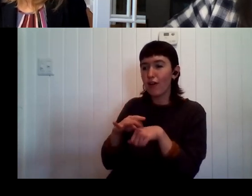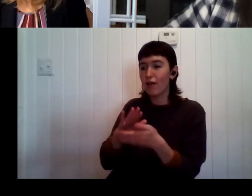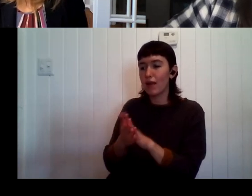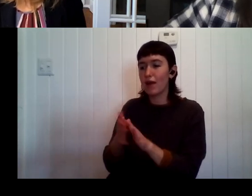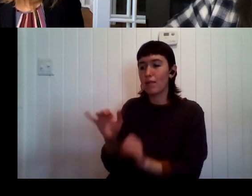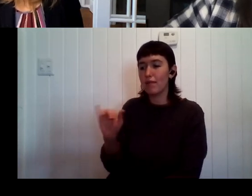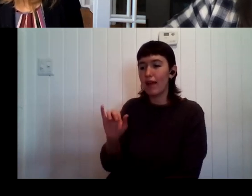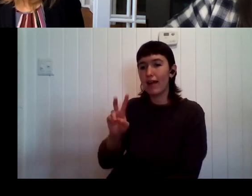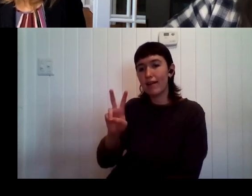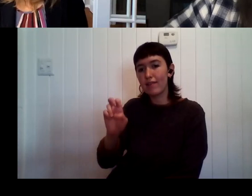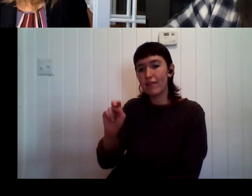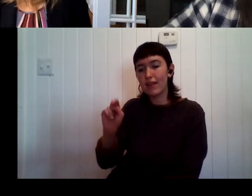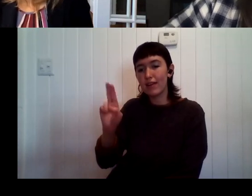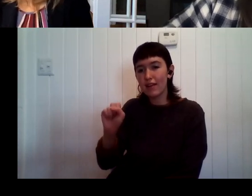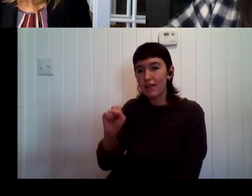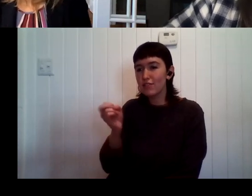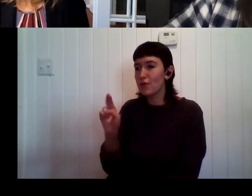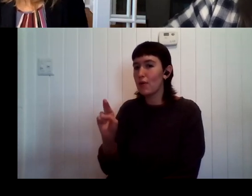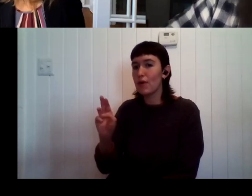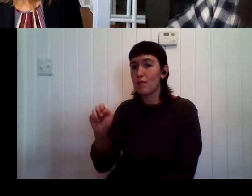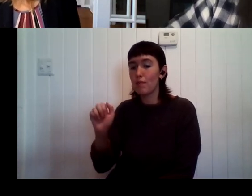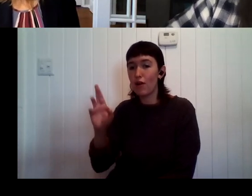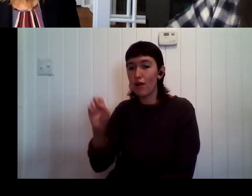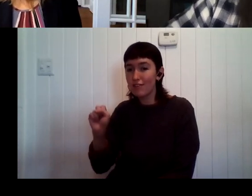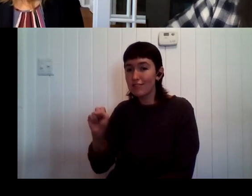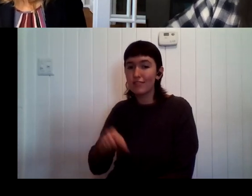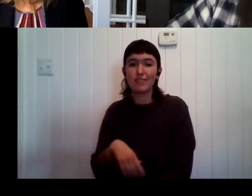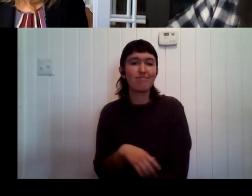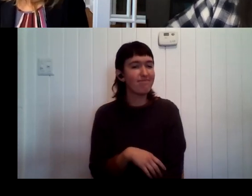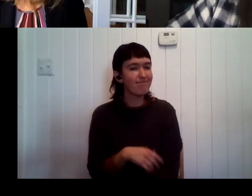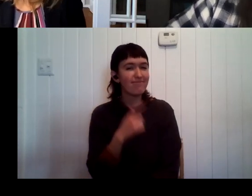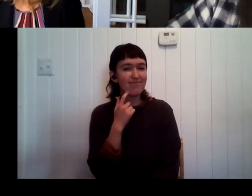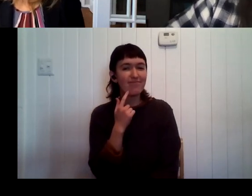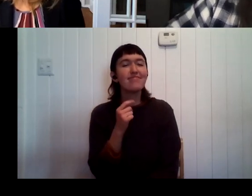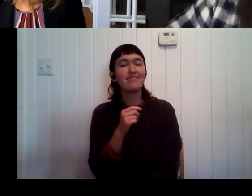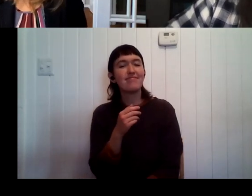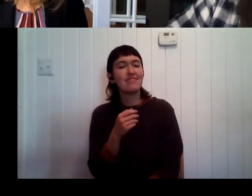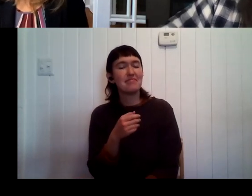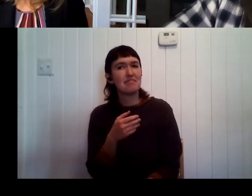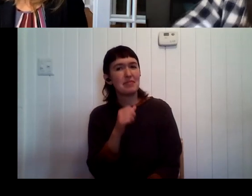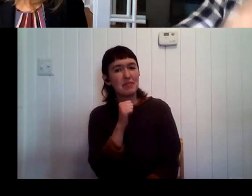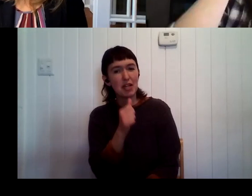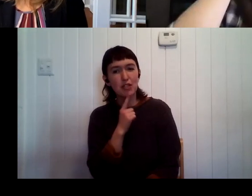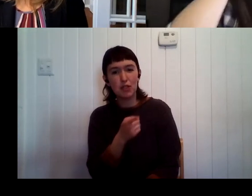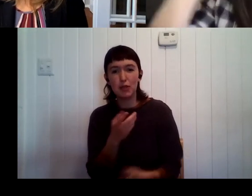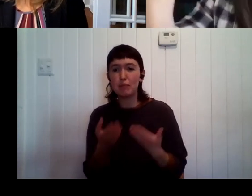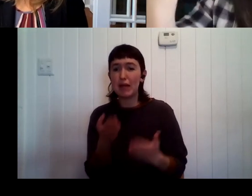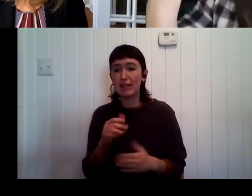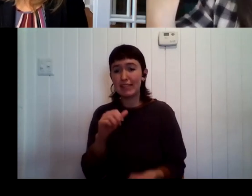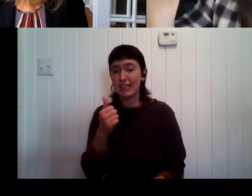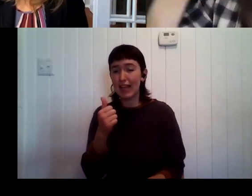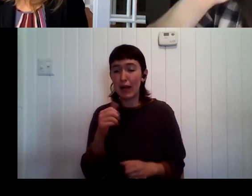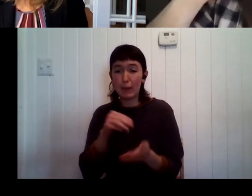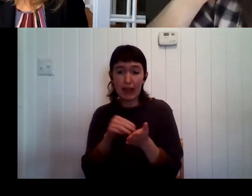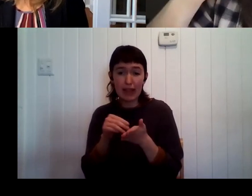Not sure. Maybe hopefully not years. Soon. Yeah. 10 million years? I don't know. I'm not a